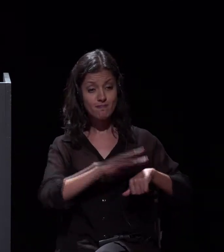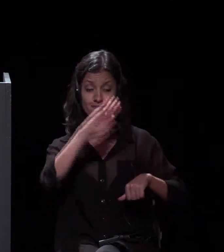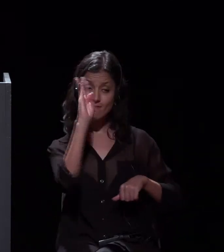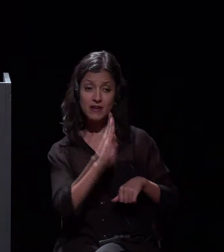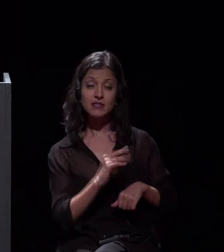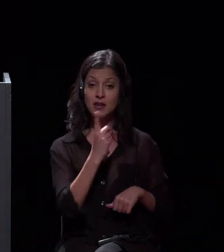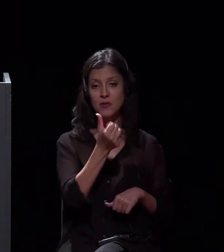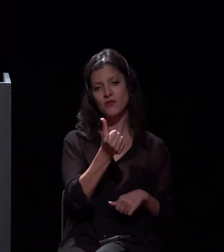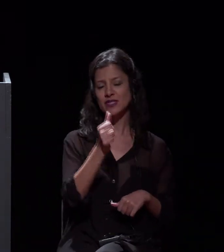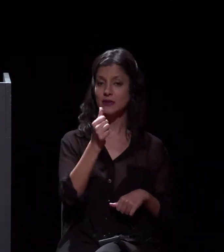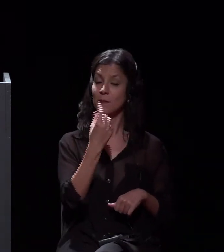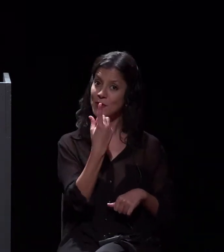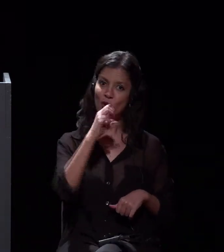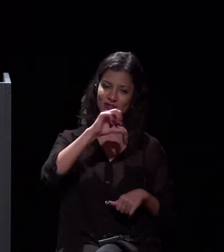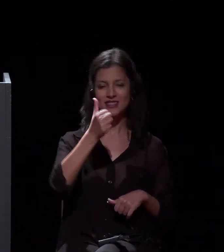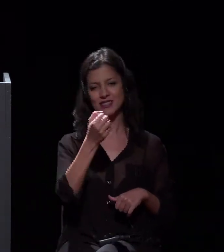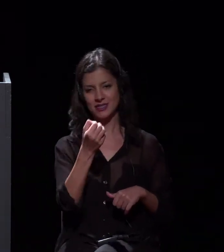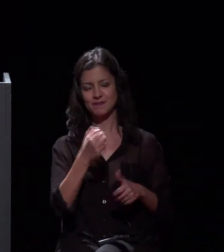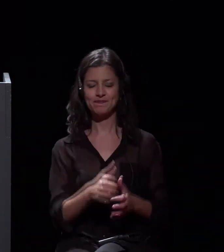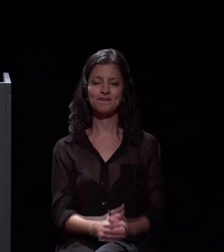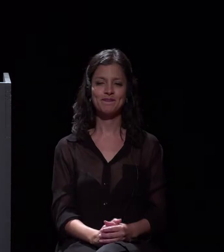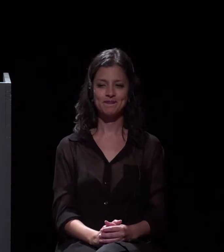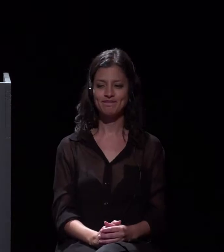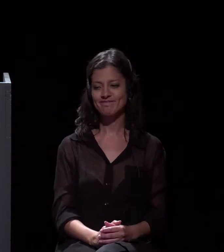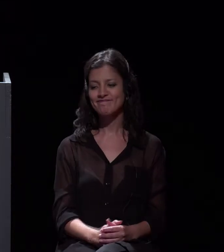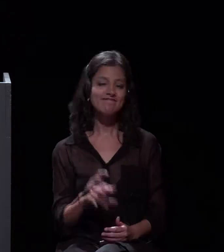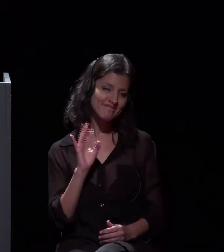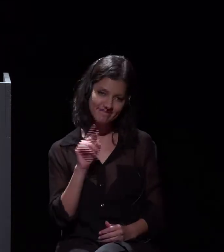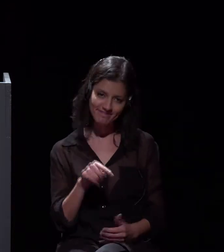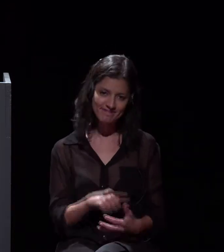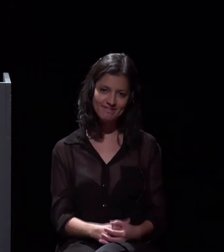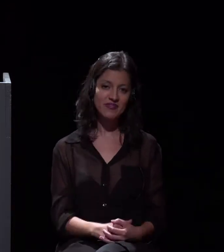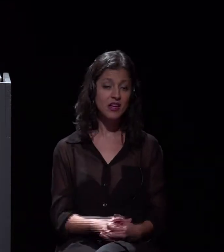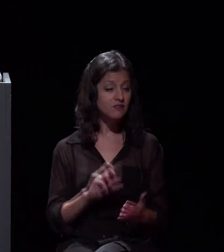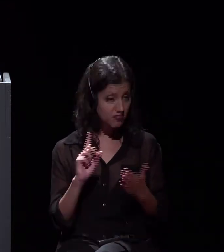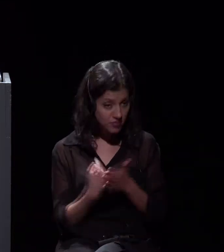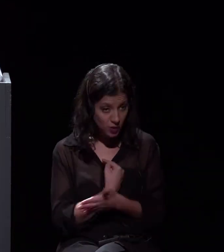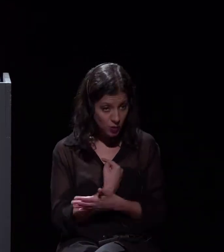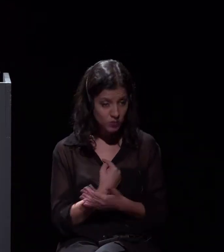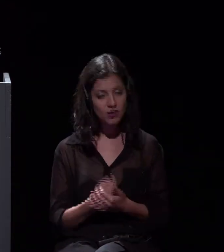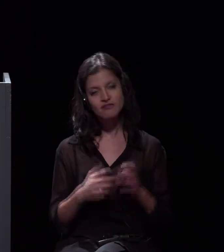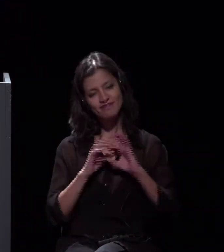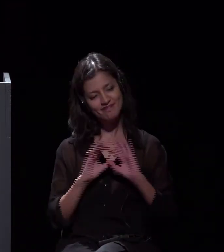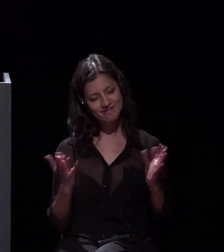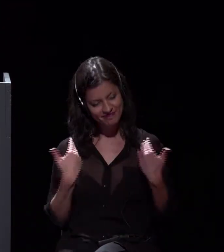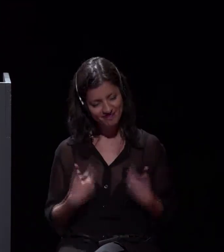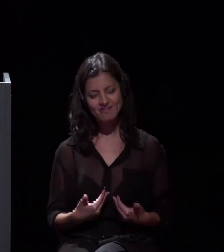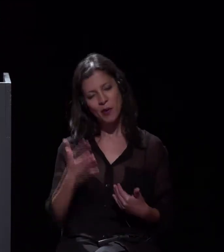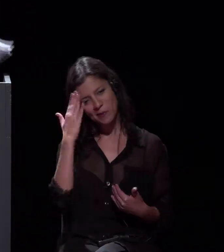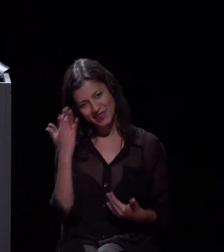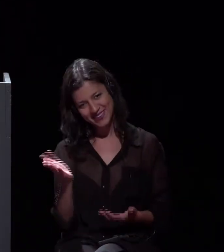I think I will leave it up to here and open up for questions and discussions further. Thank you.